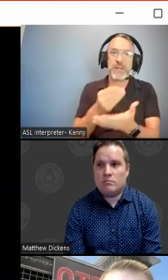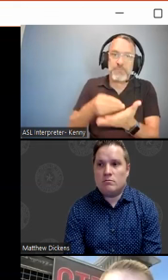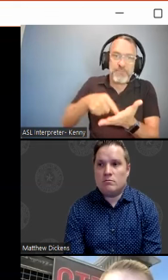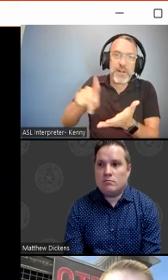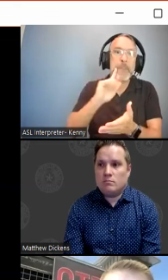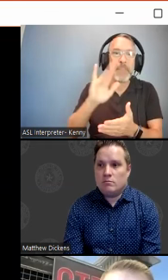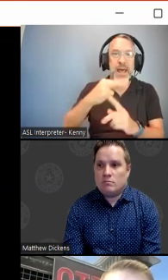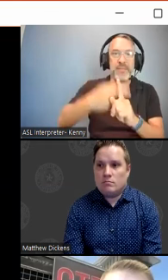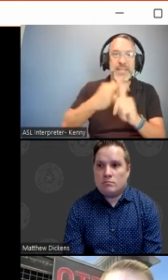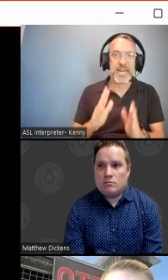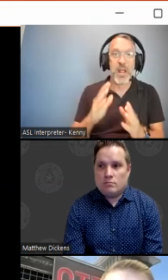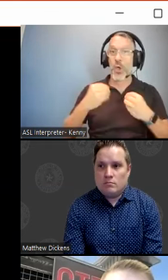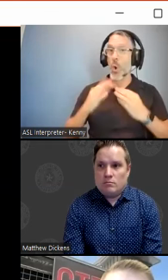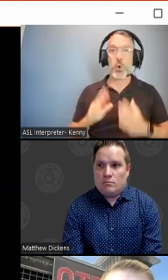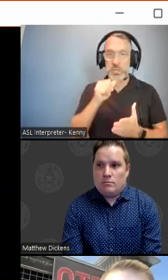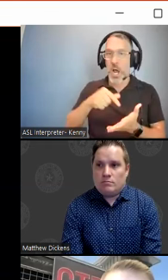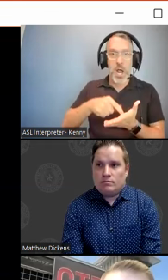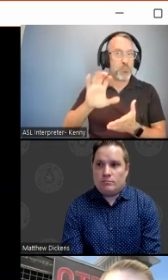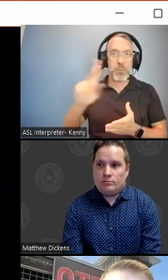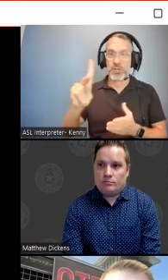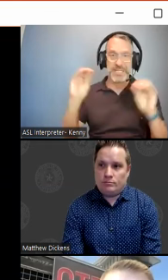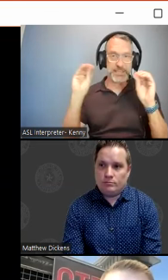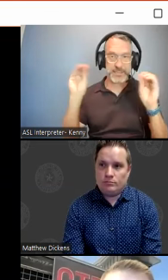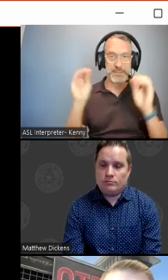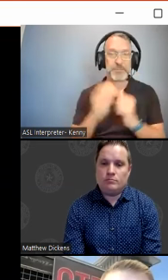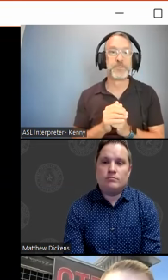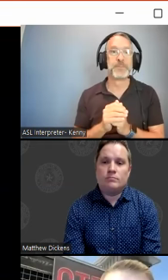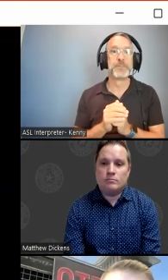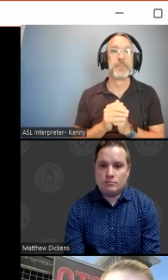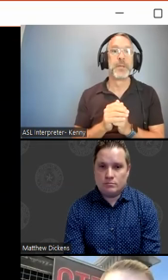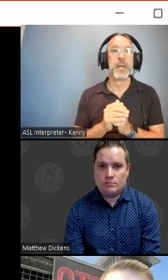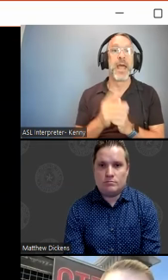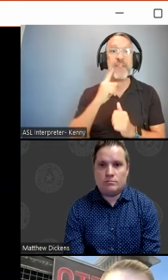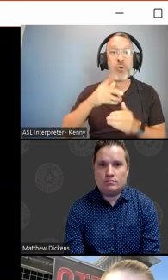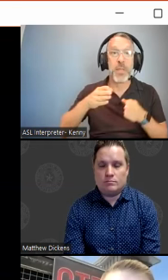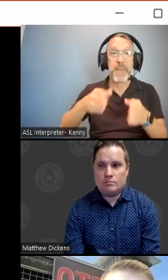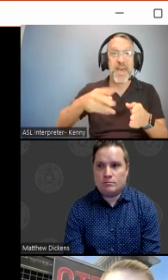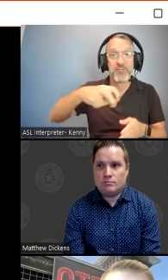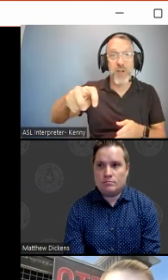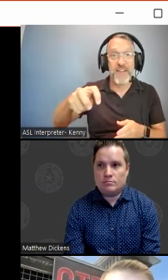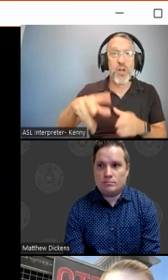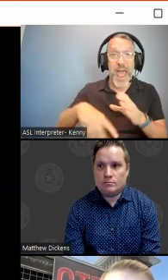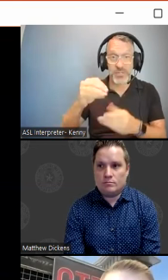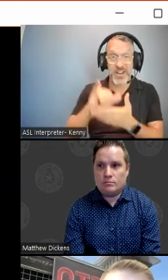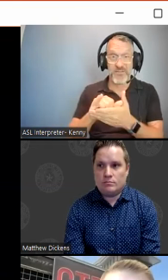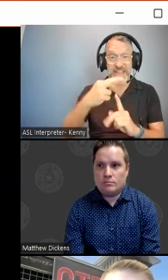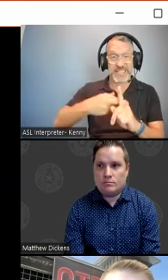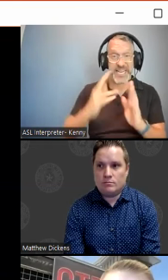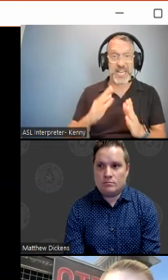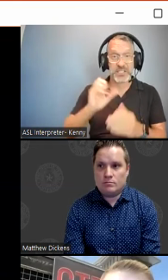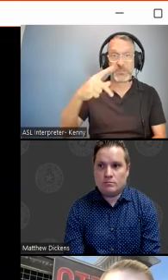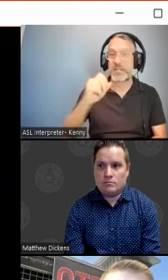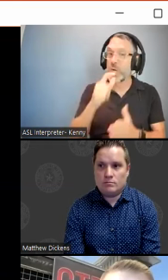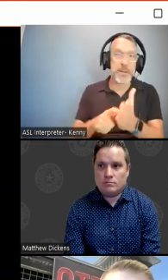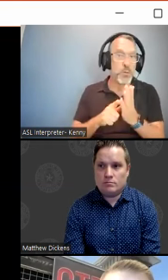tenant, meaning the owner is not reimbursing of any kind. And then the path of travel elements outside that tenant space would not be required